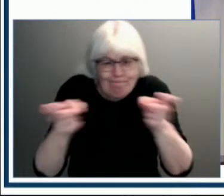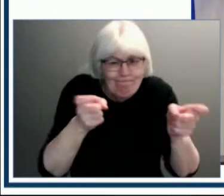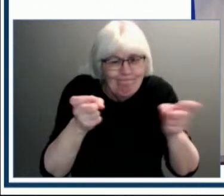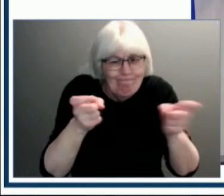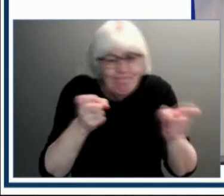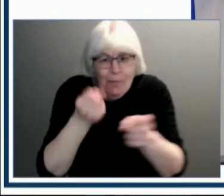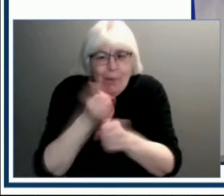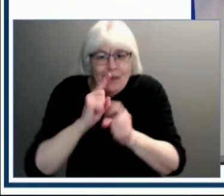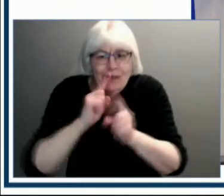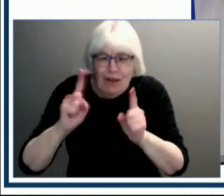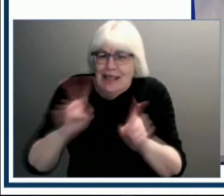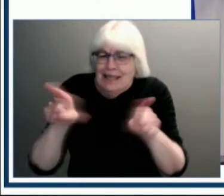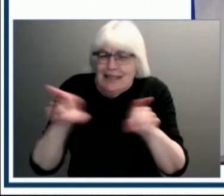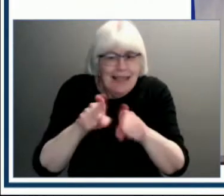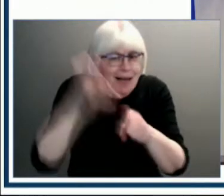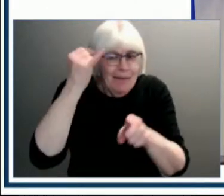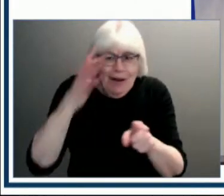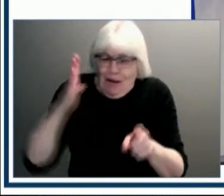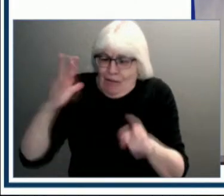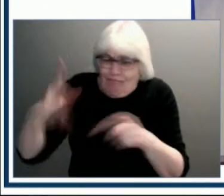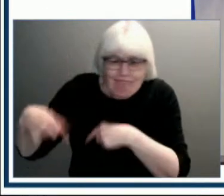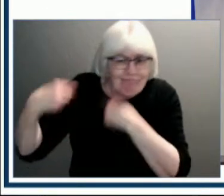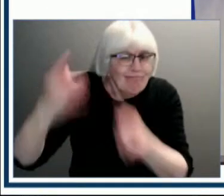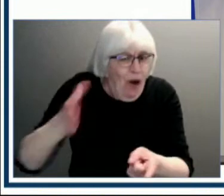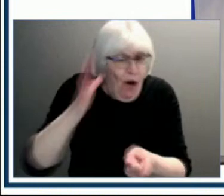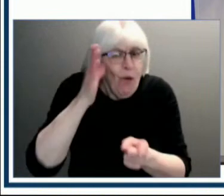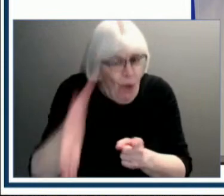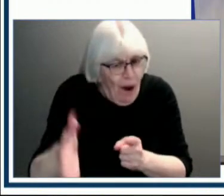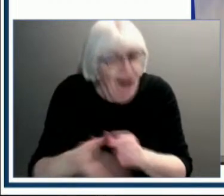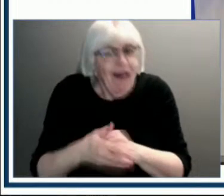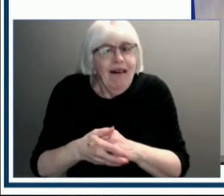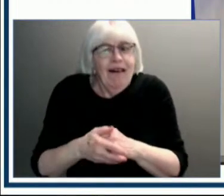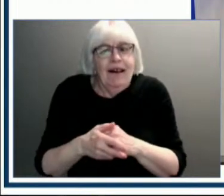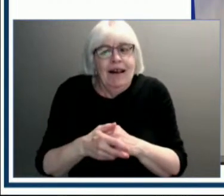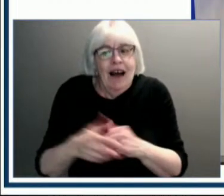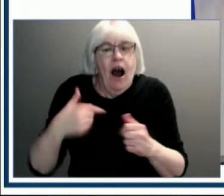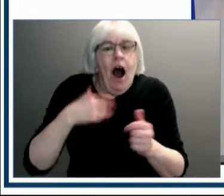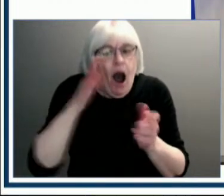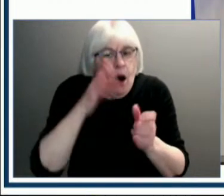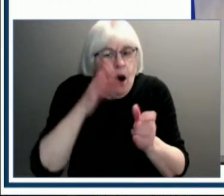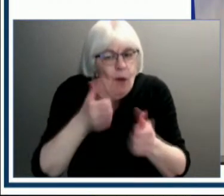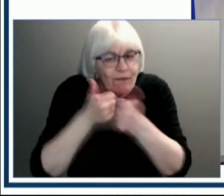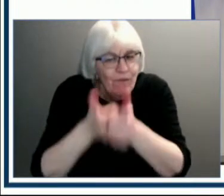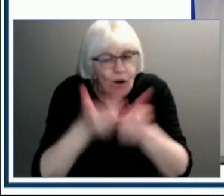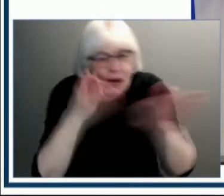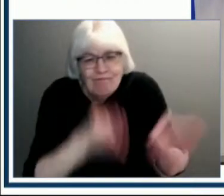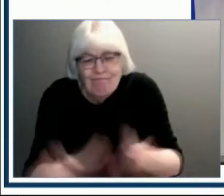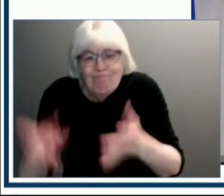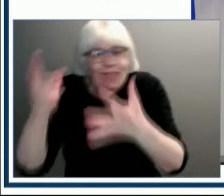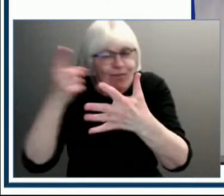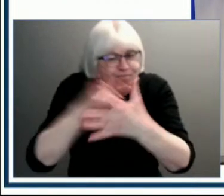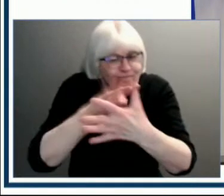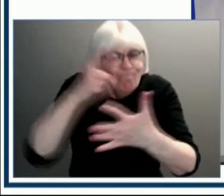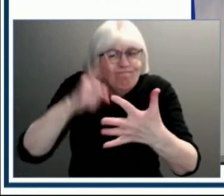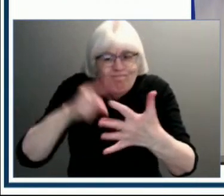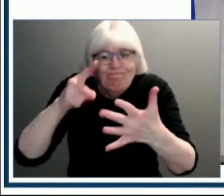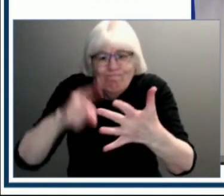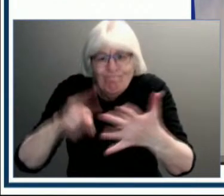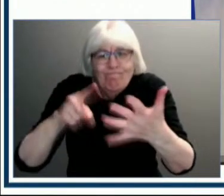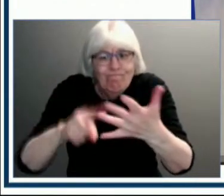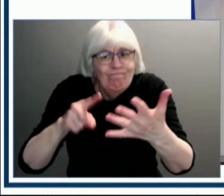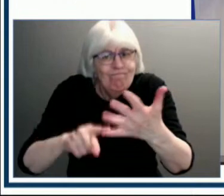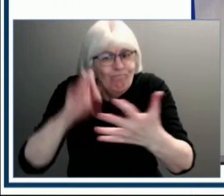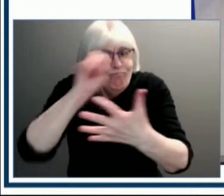saying that the plans that we are following, the plans we are sharing with you, are the best possible